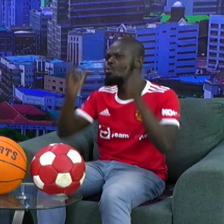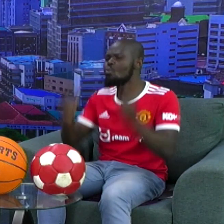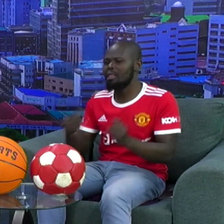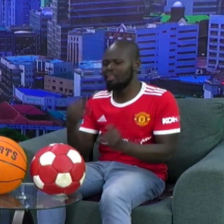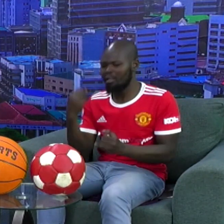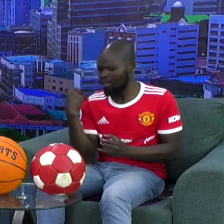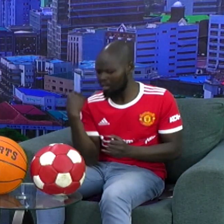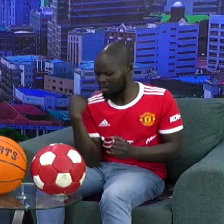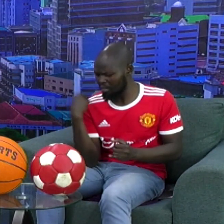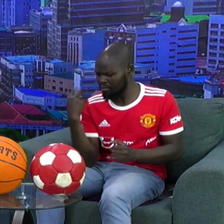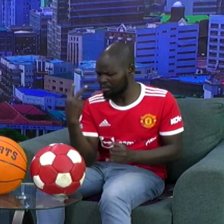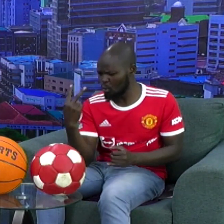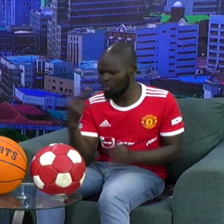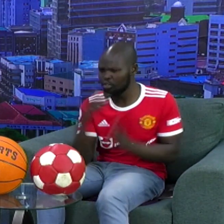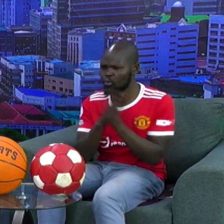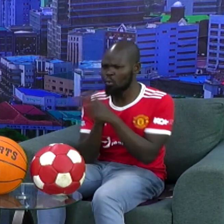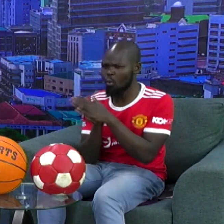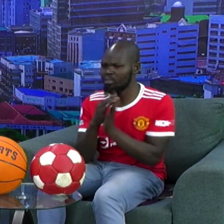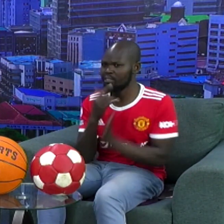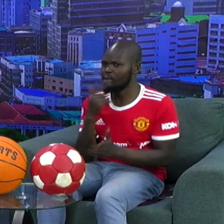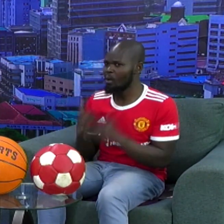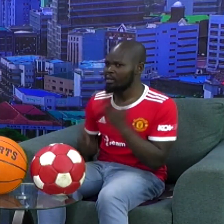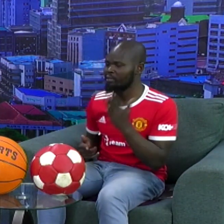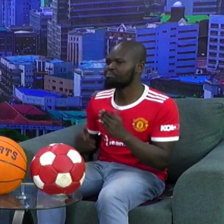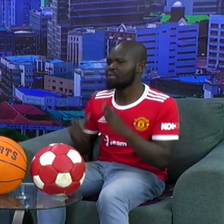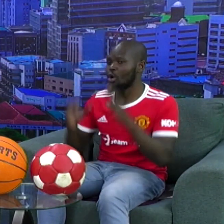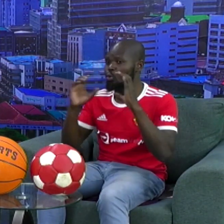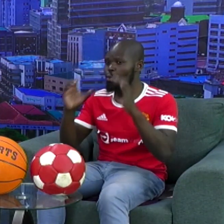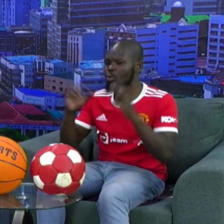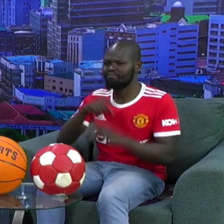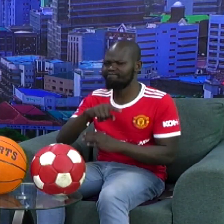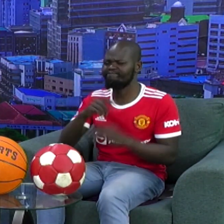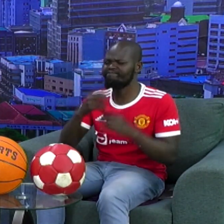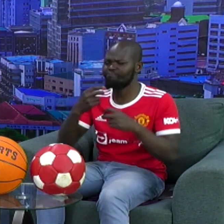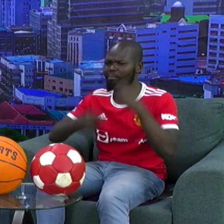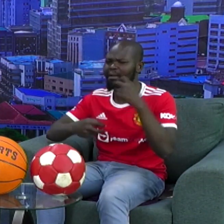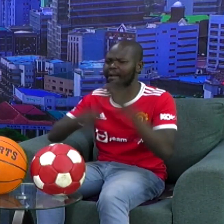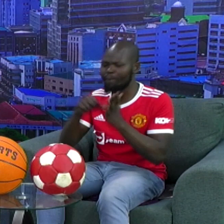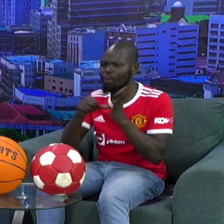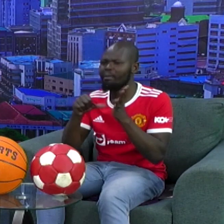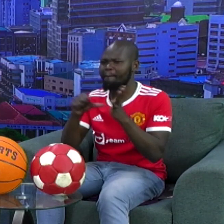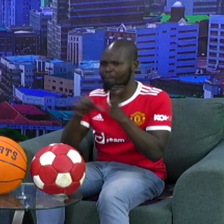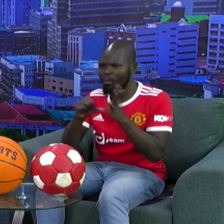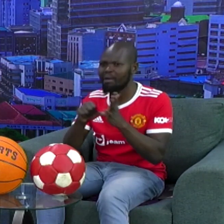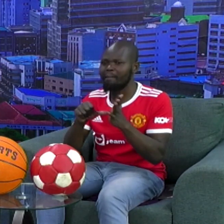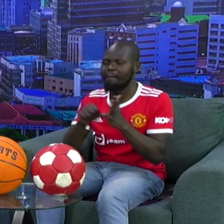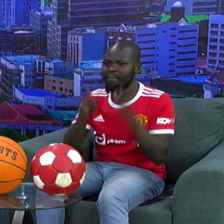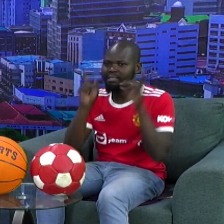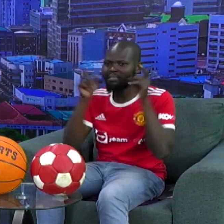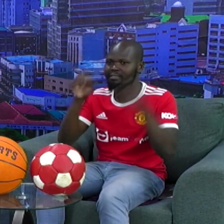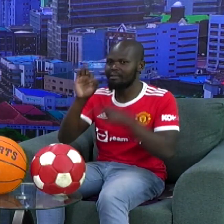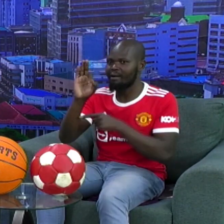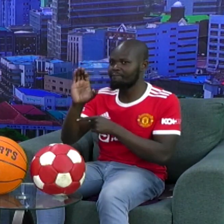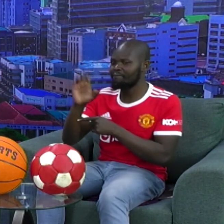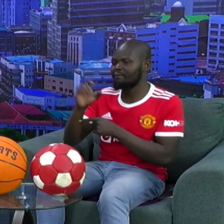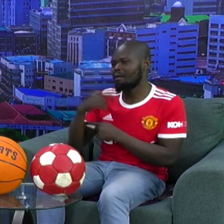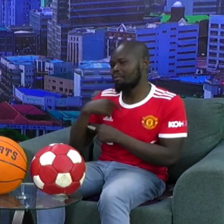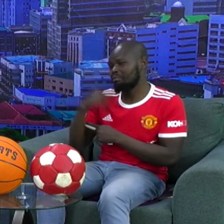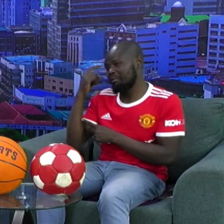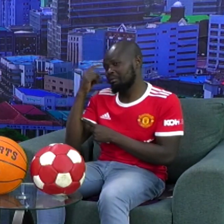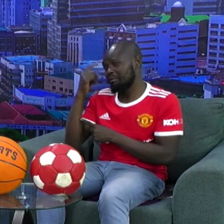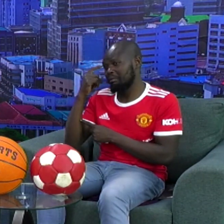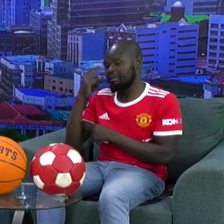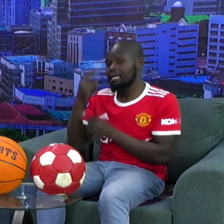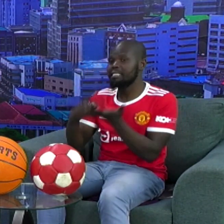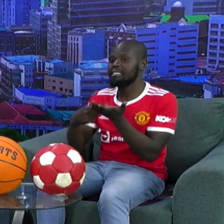I think they really need a new coach. Recently, the recent story, the coach had a problem.